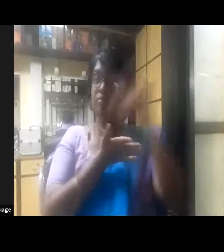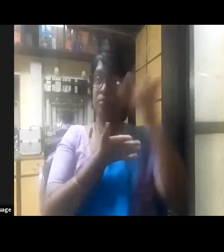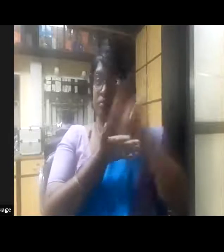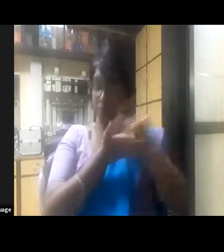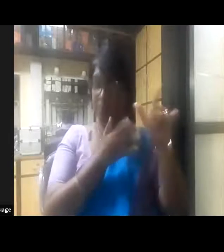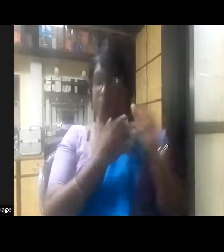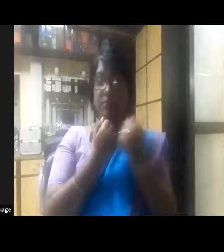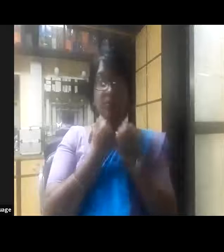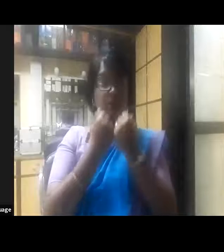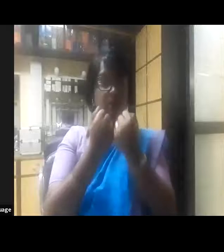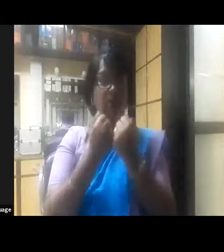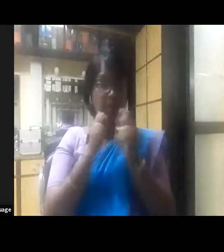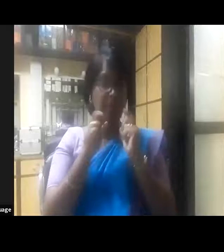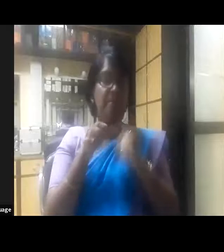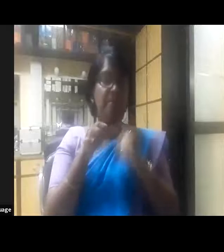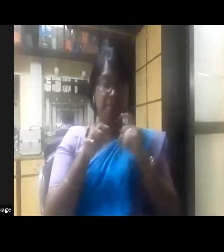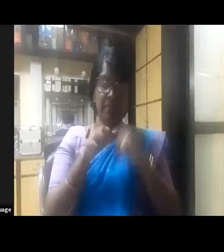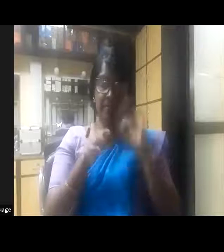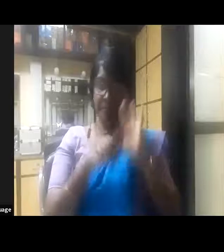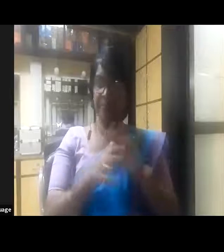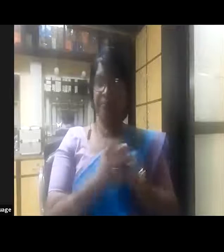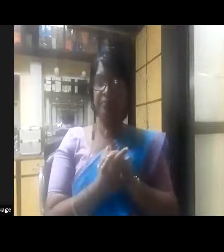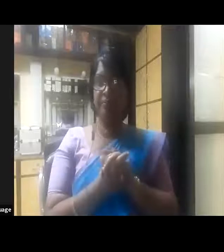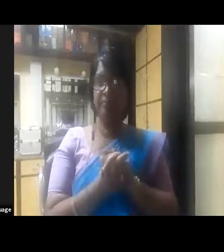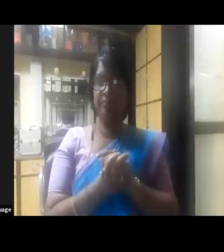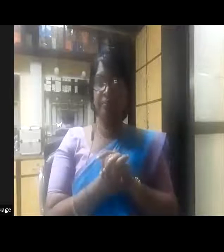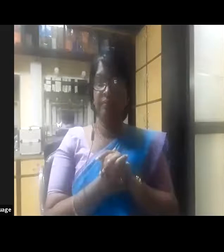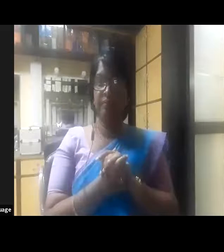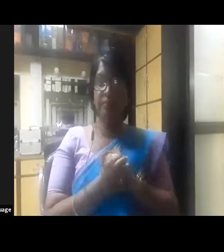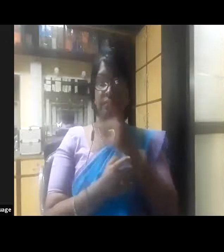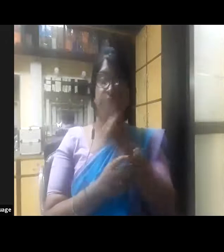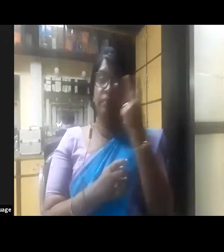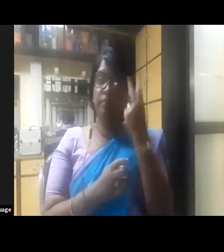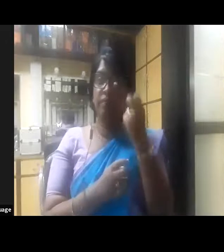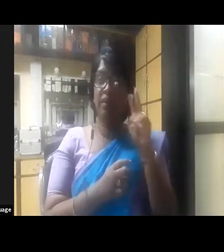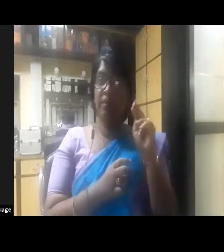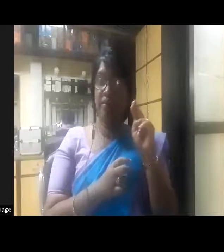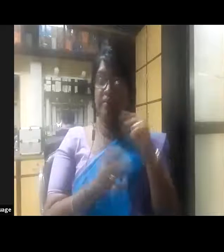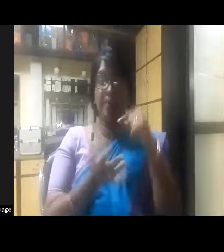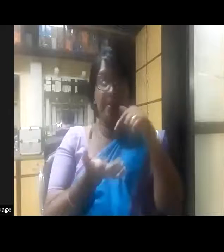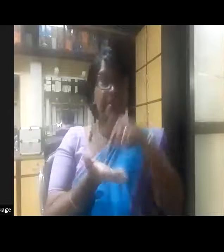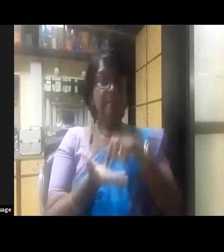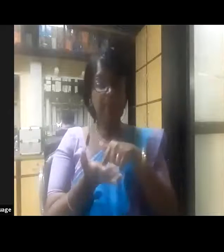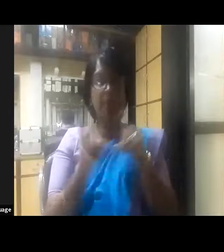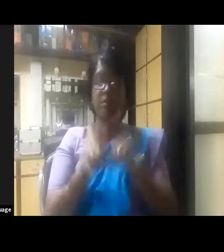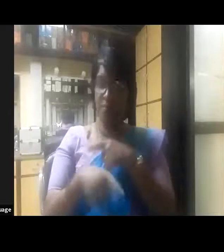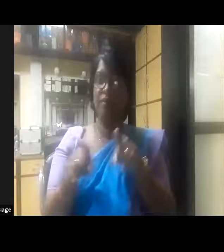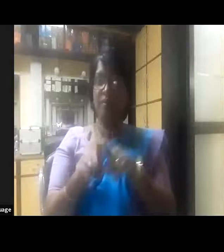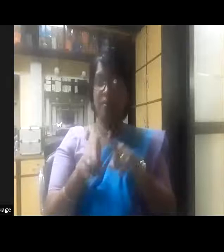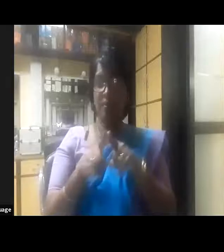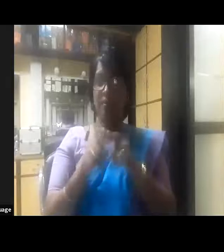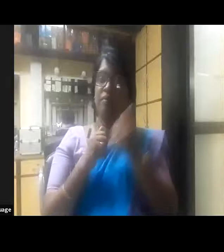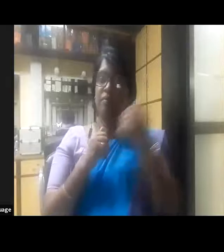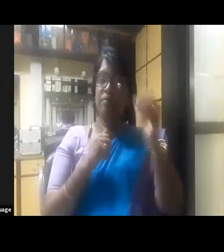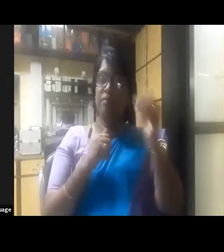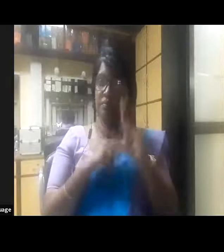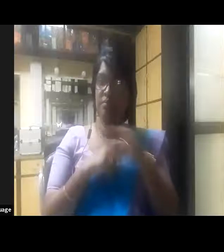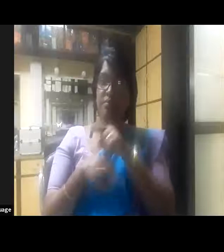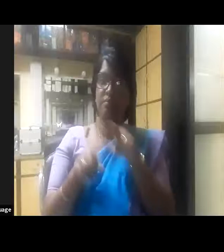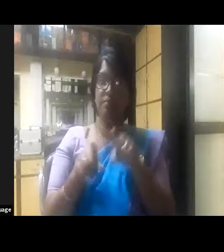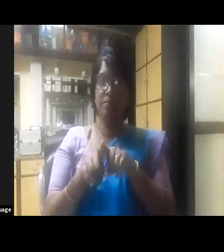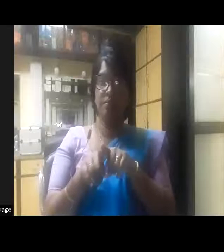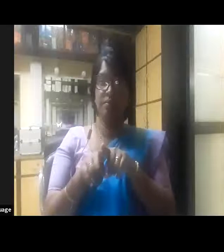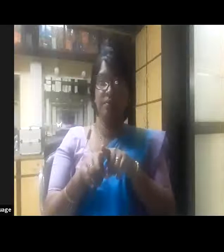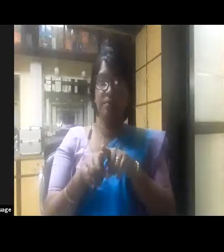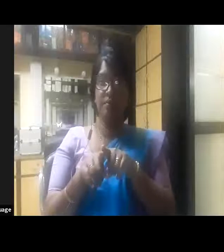which started in the mid-2020s, still continues, and there doesn't seem to be an end in sight. This has severely affected the